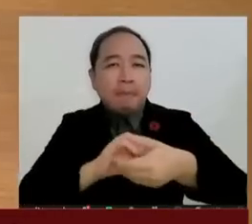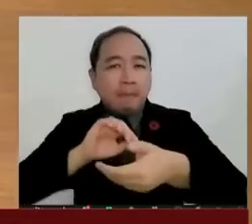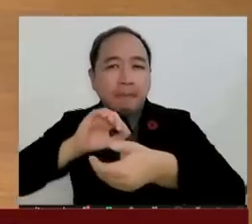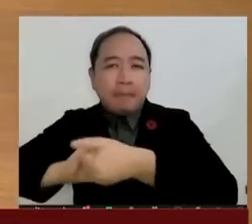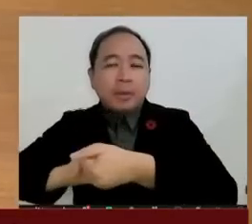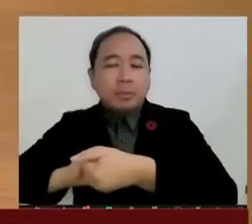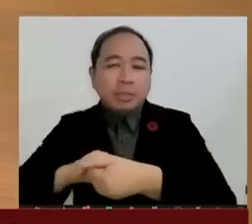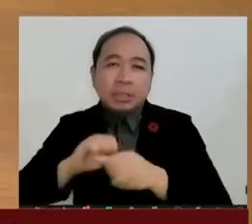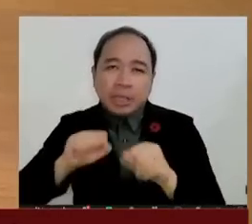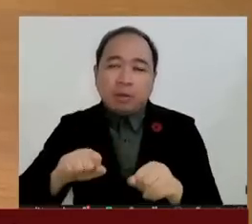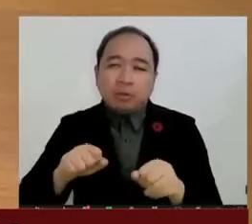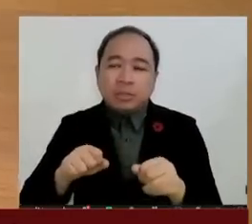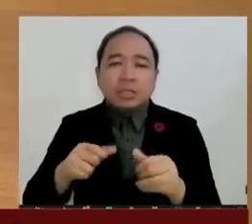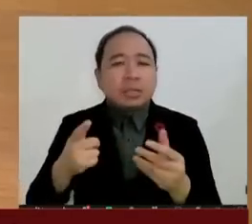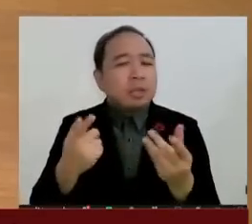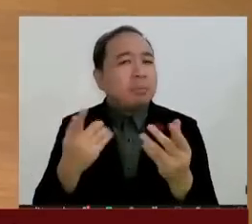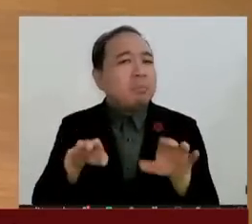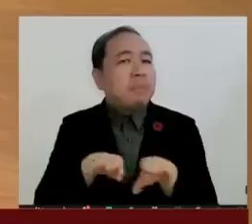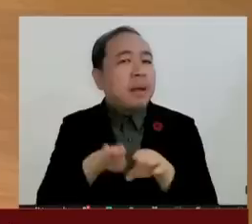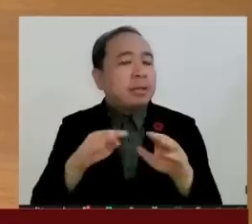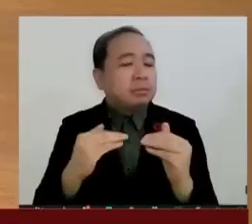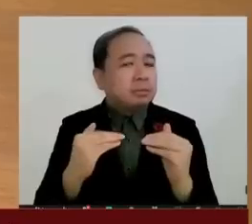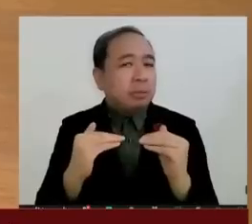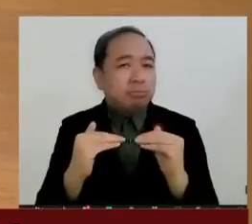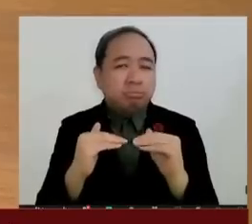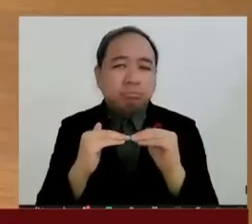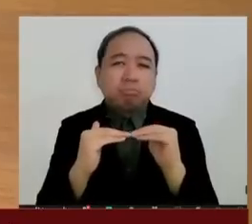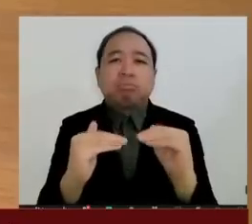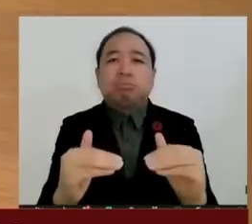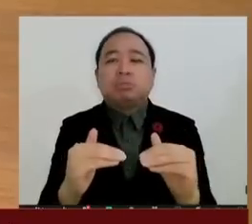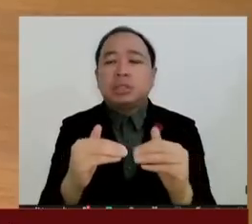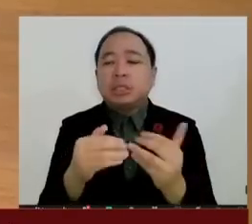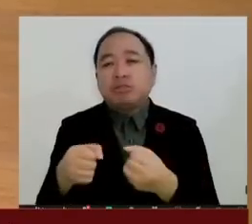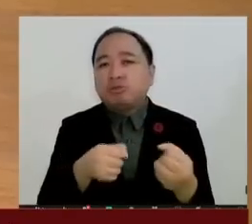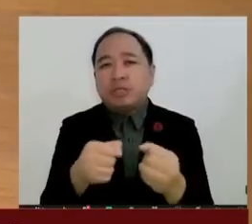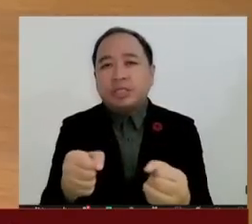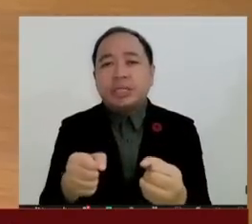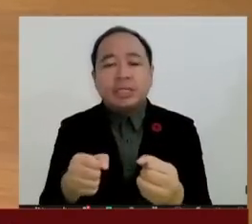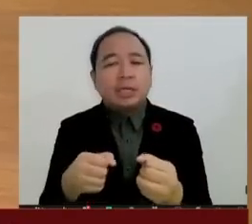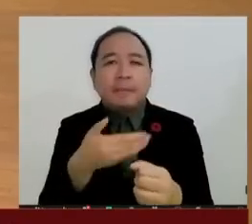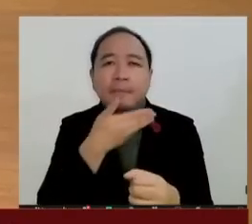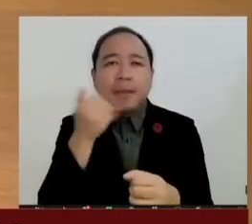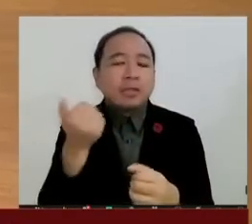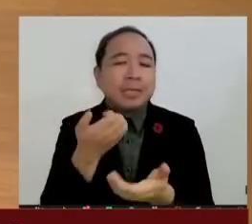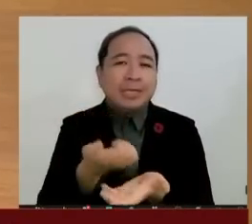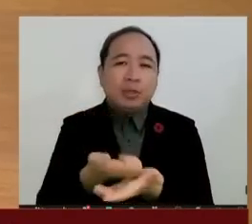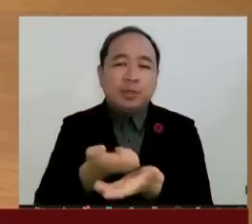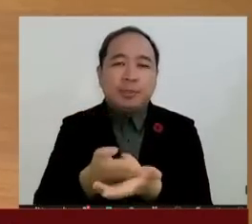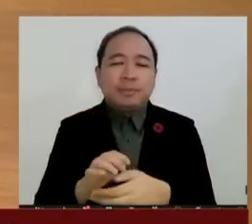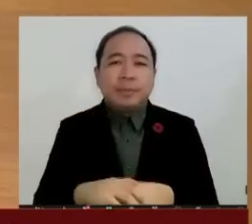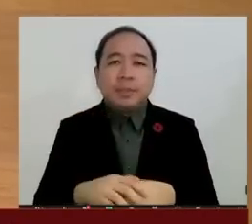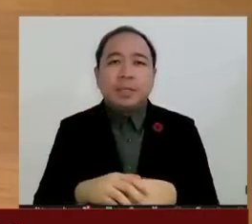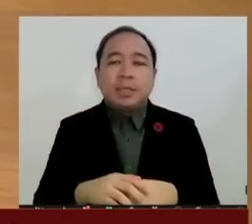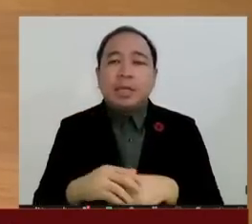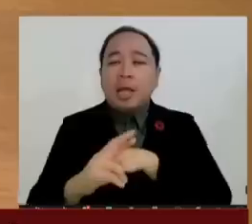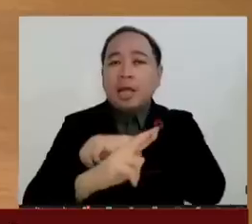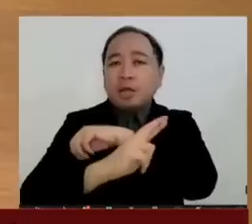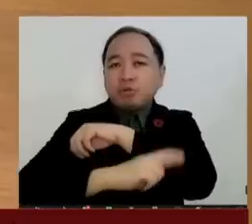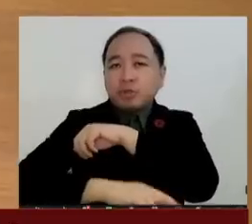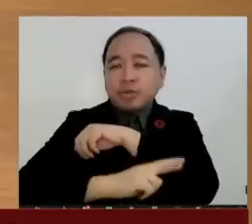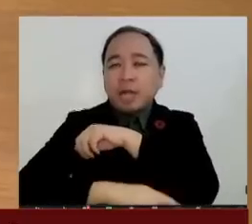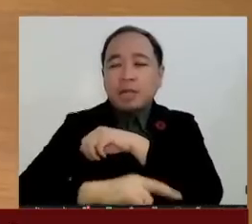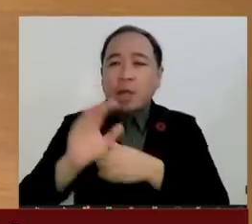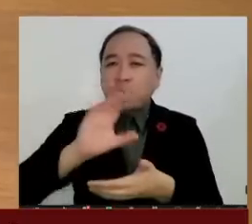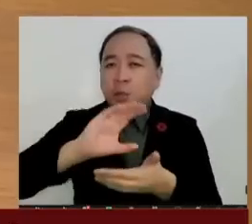trade strategy and a healthier economic position. The Regional Comprehensive Economic Partnership, or RCEP, is now in